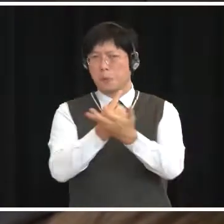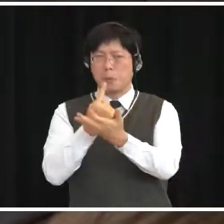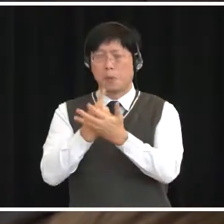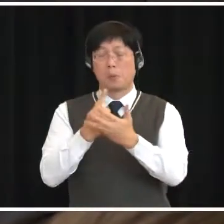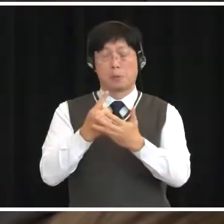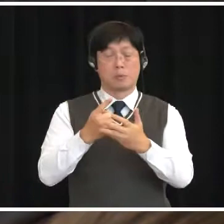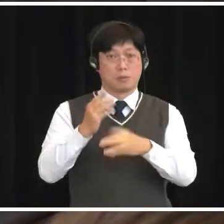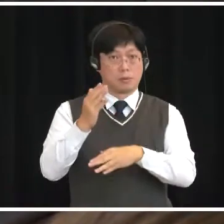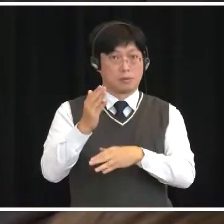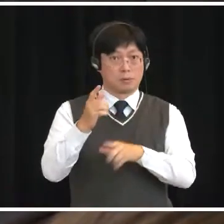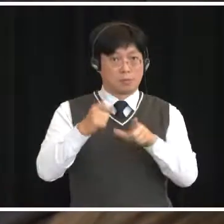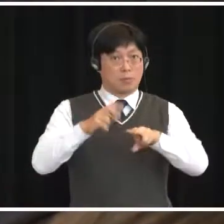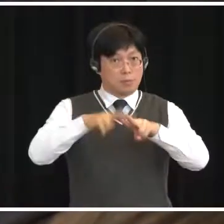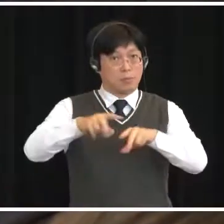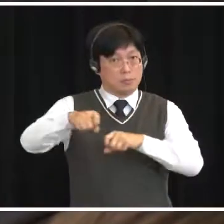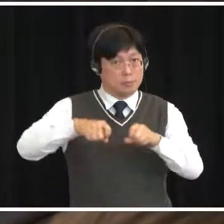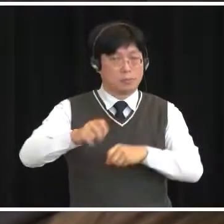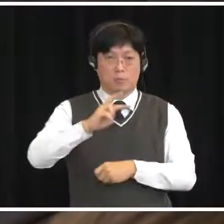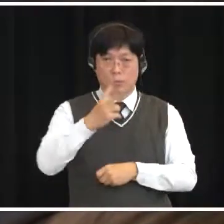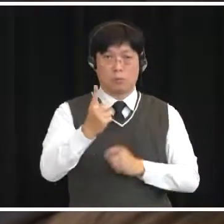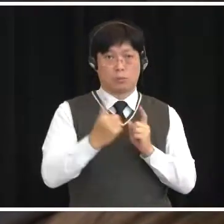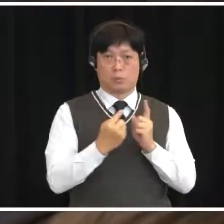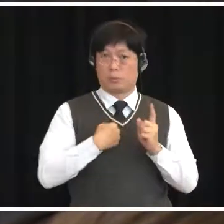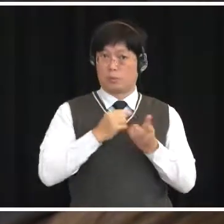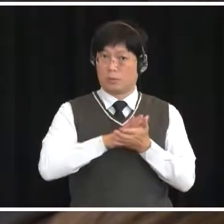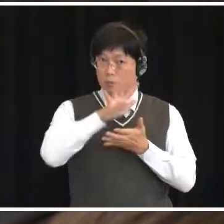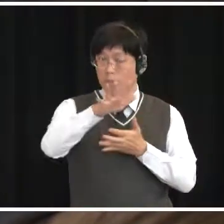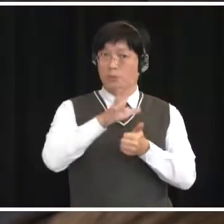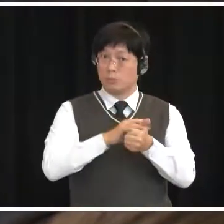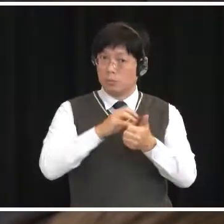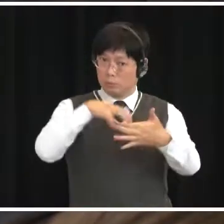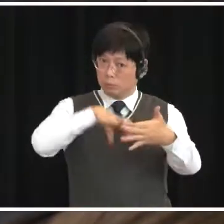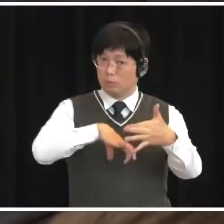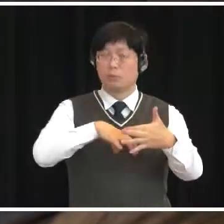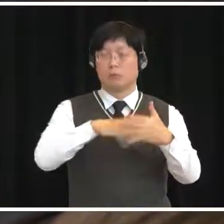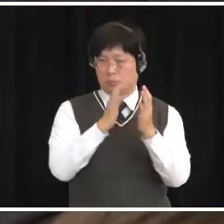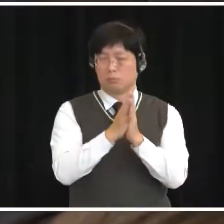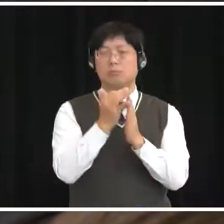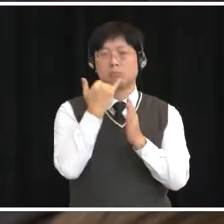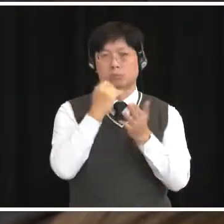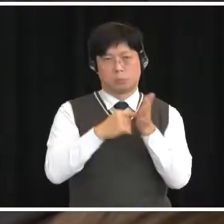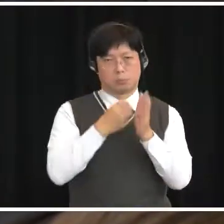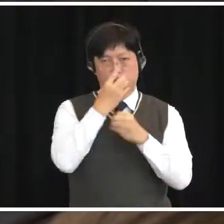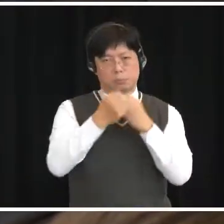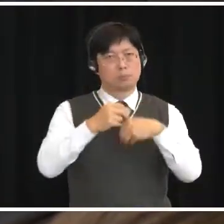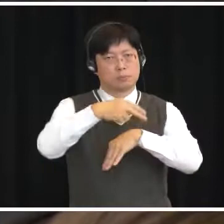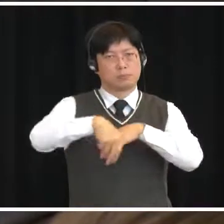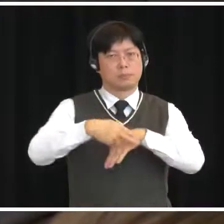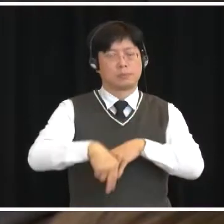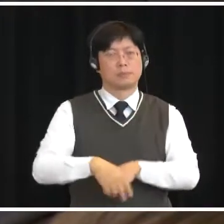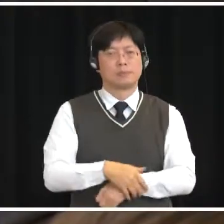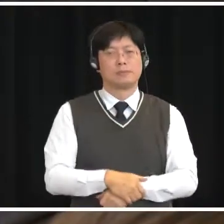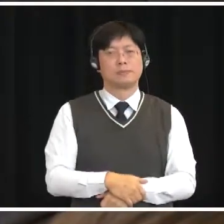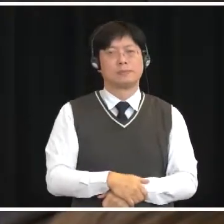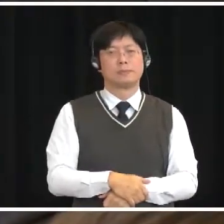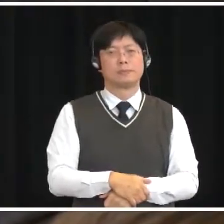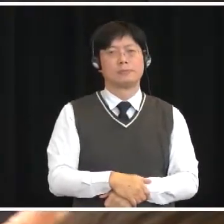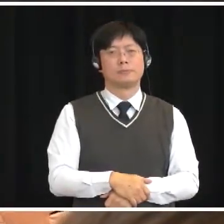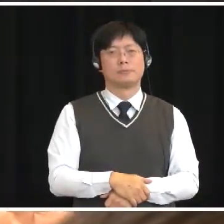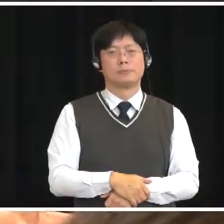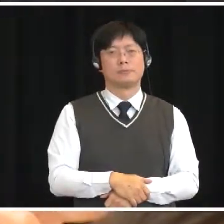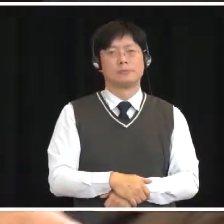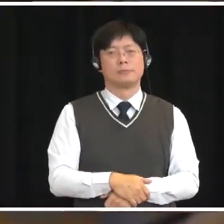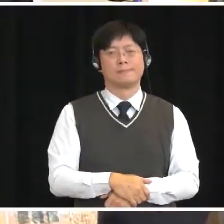student representatives. So this is a way for children, for students to express their thoughts